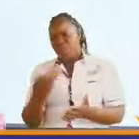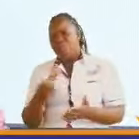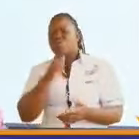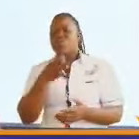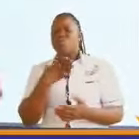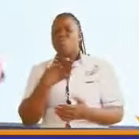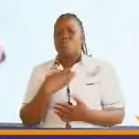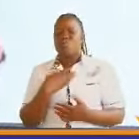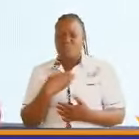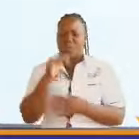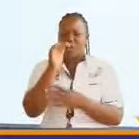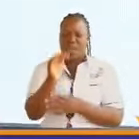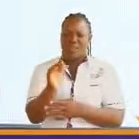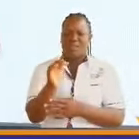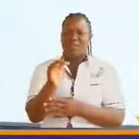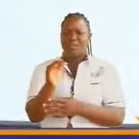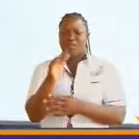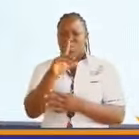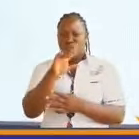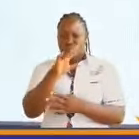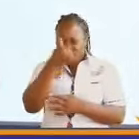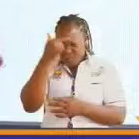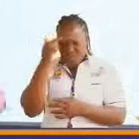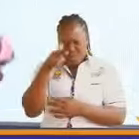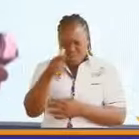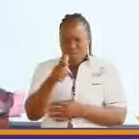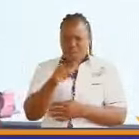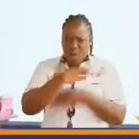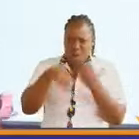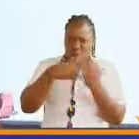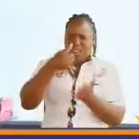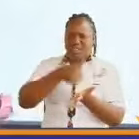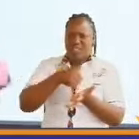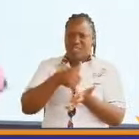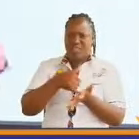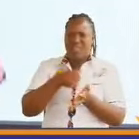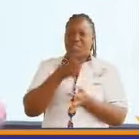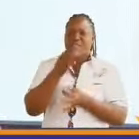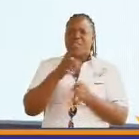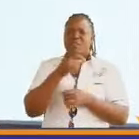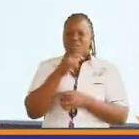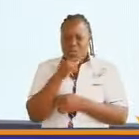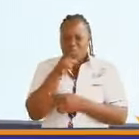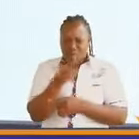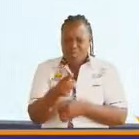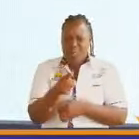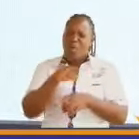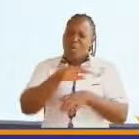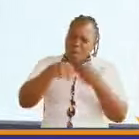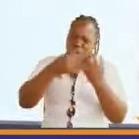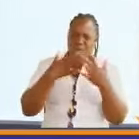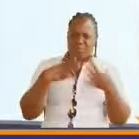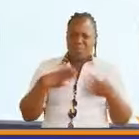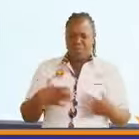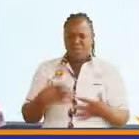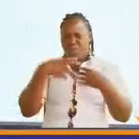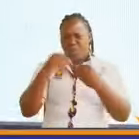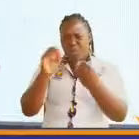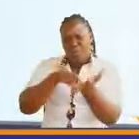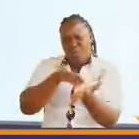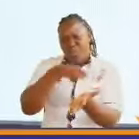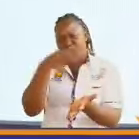ill because you are the captain of the ship. And we are all in it. And if we wish you ill, we are all going to collapse